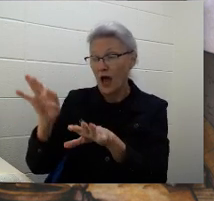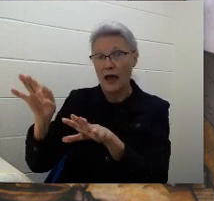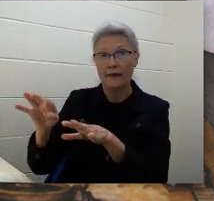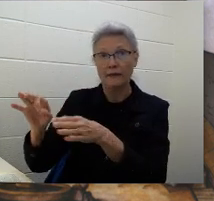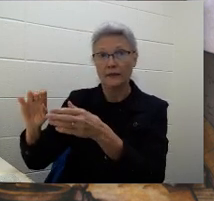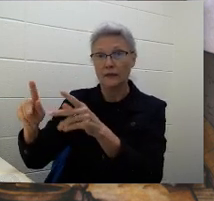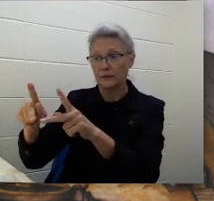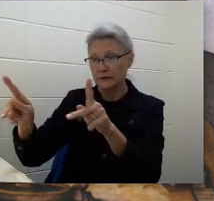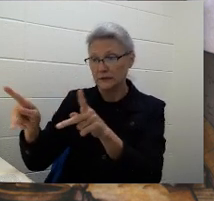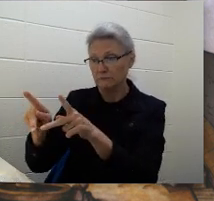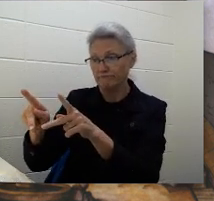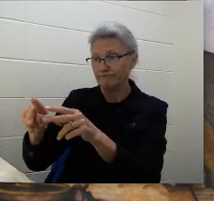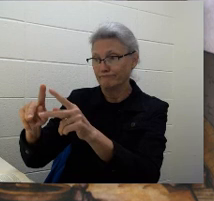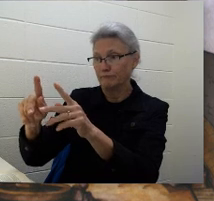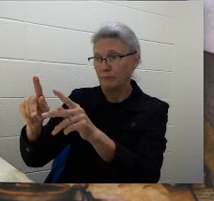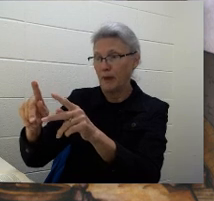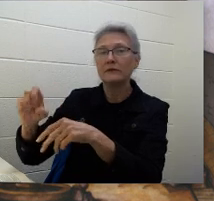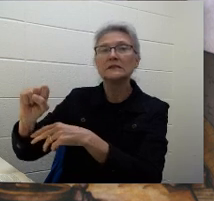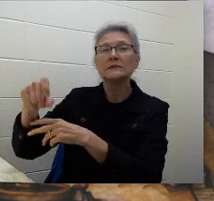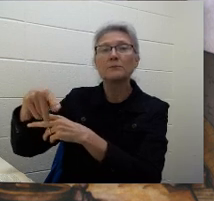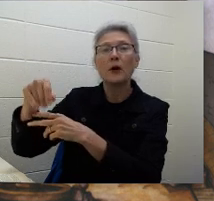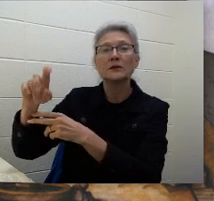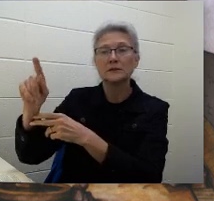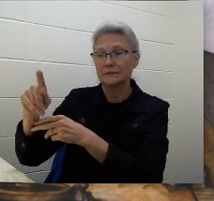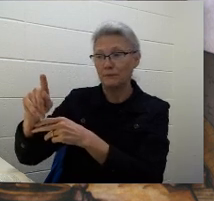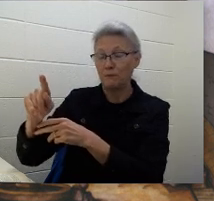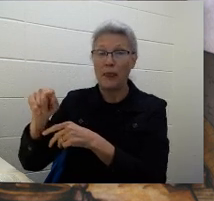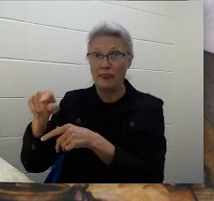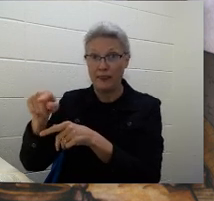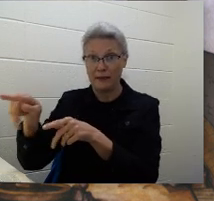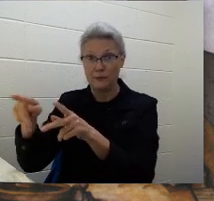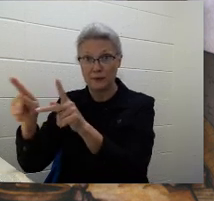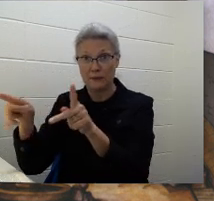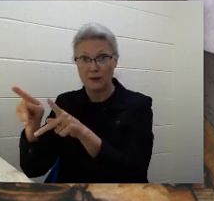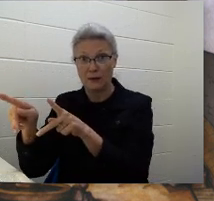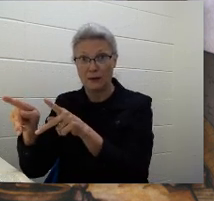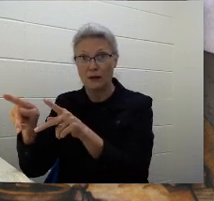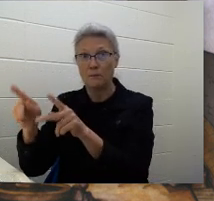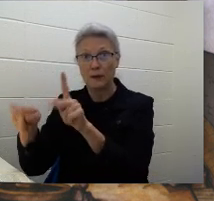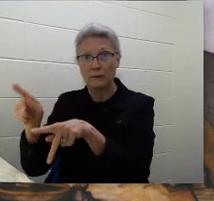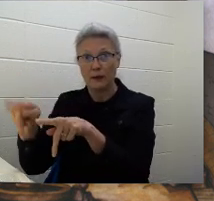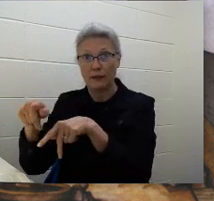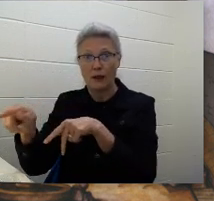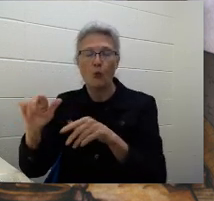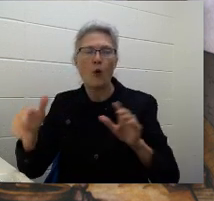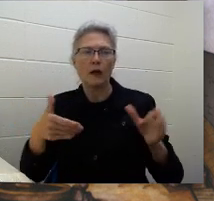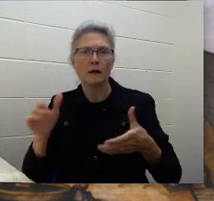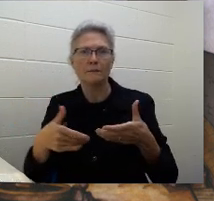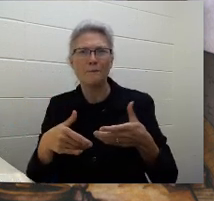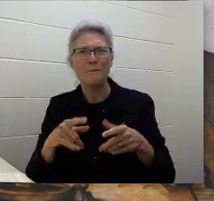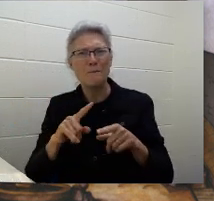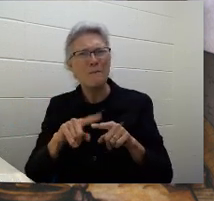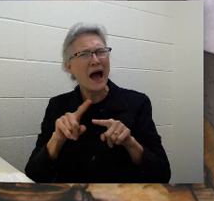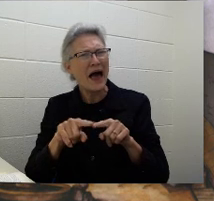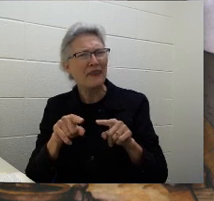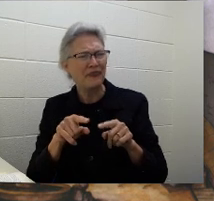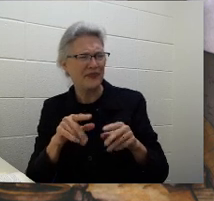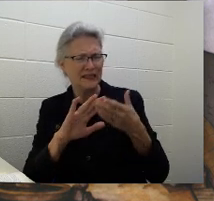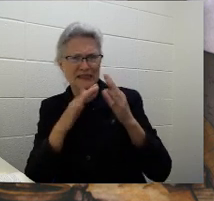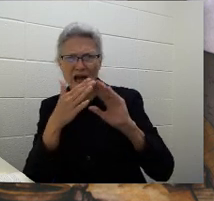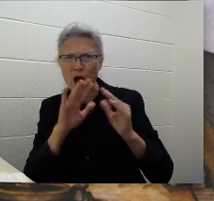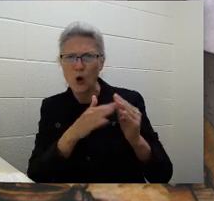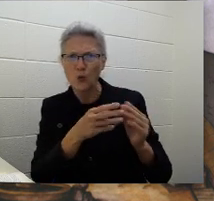are welcomed and fed. But the town's resources are limited. How long will the townspeople let the newcomers